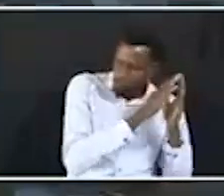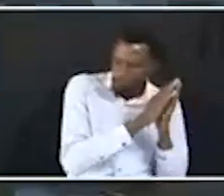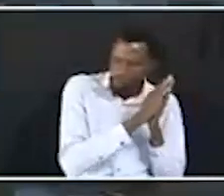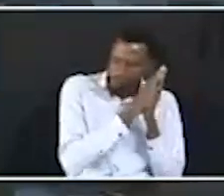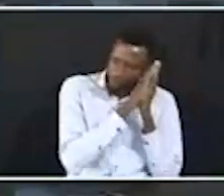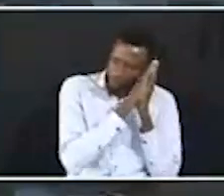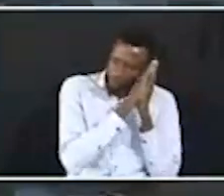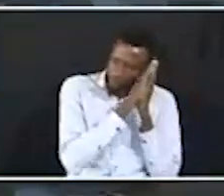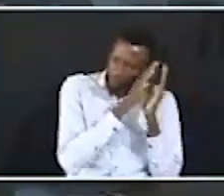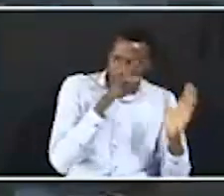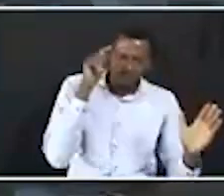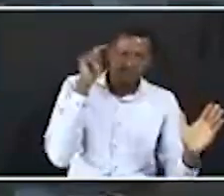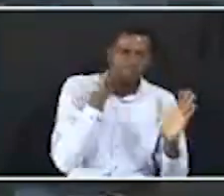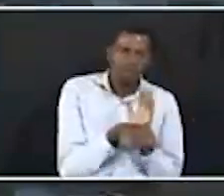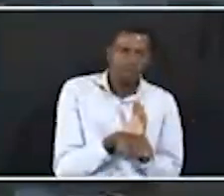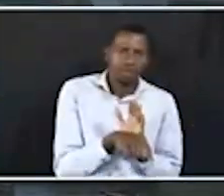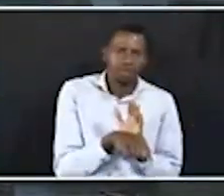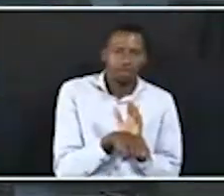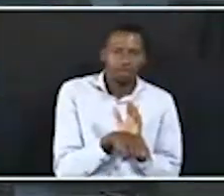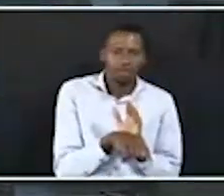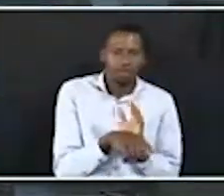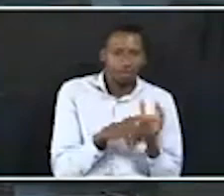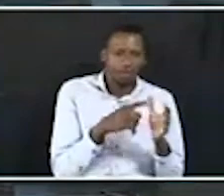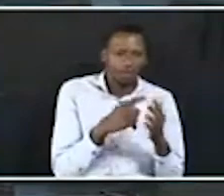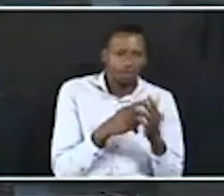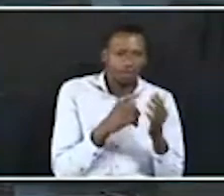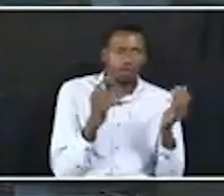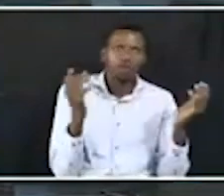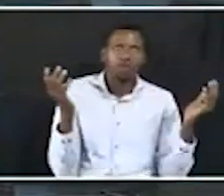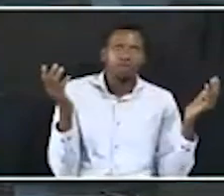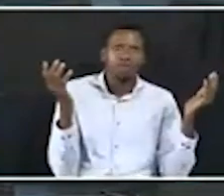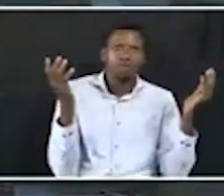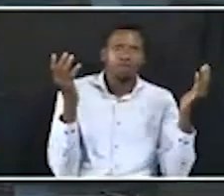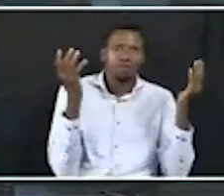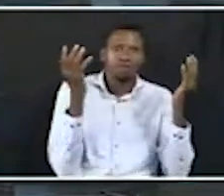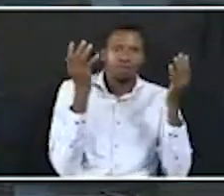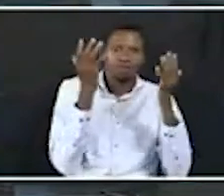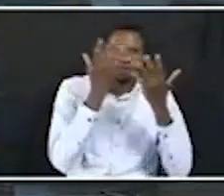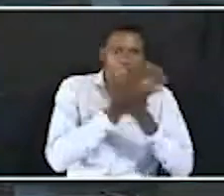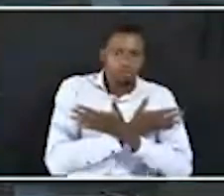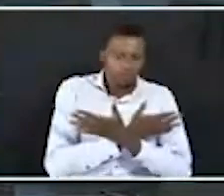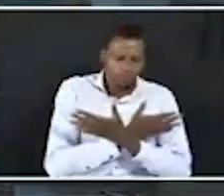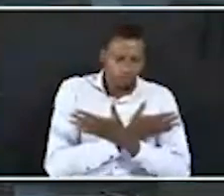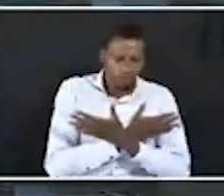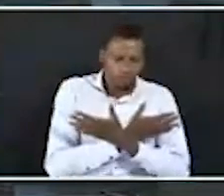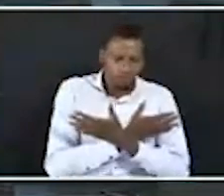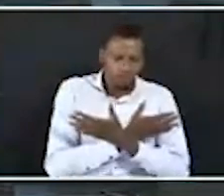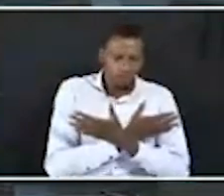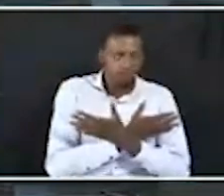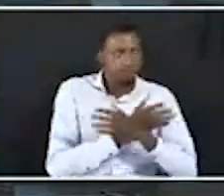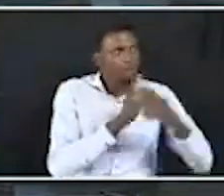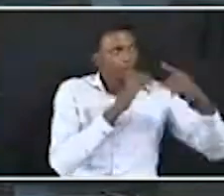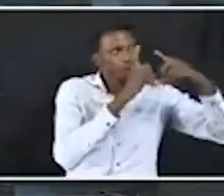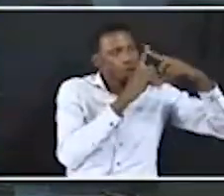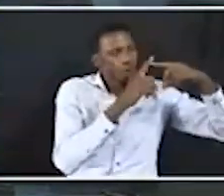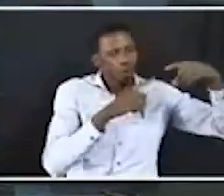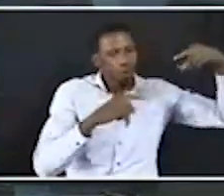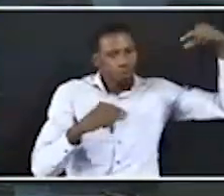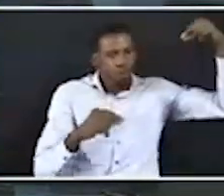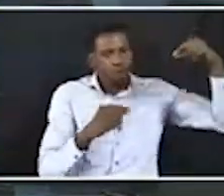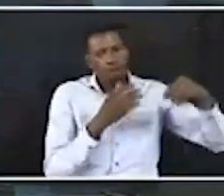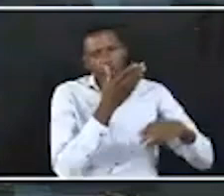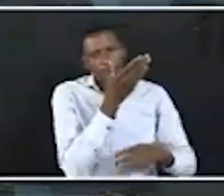soundly. And the night began to get dark. There was the moon shining